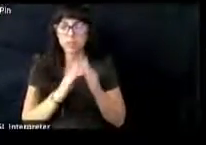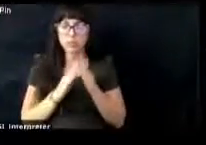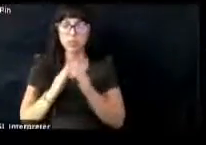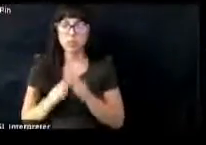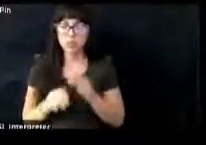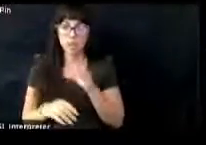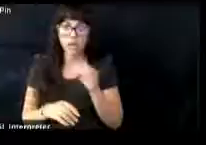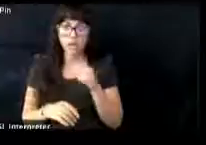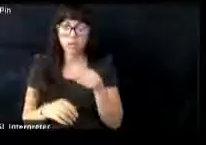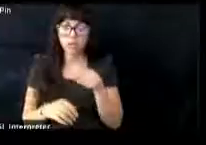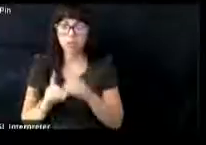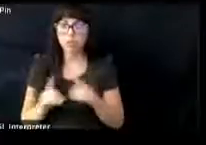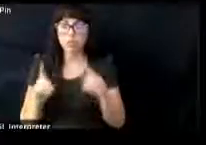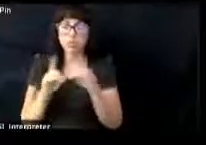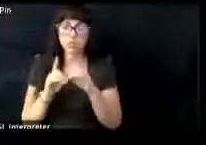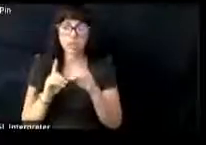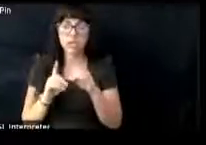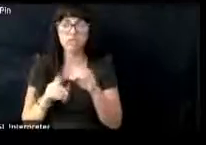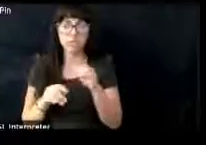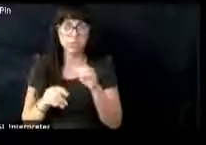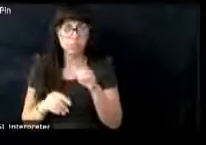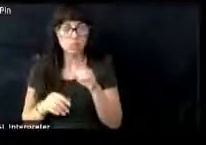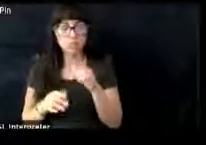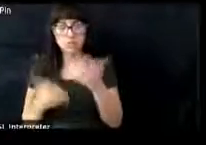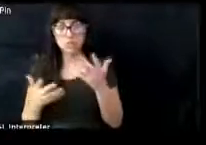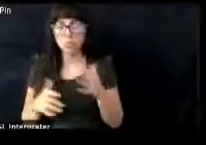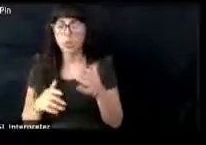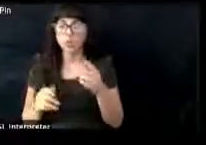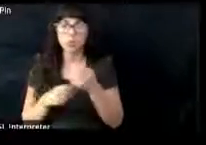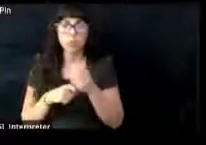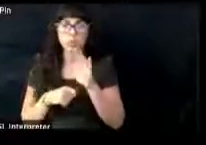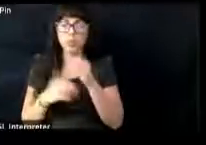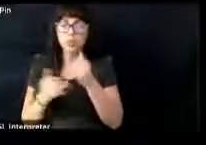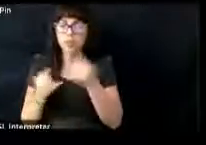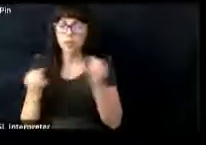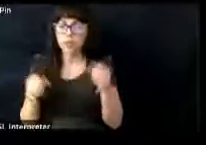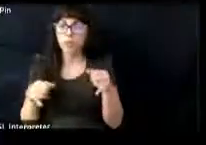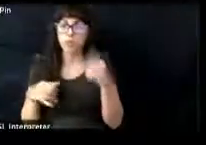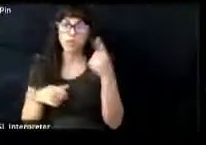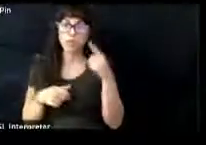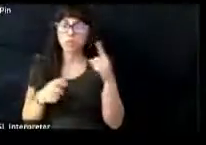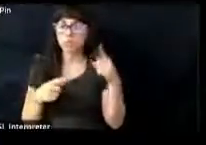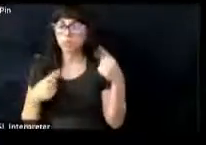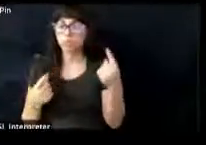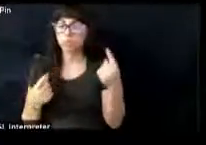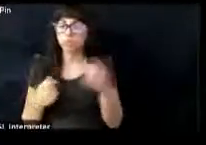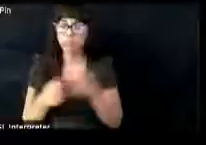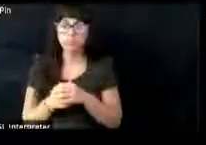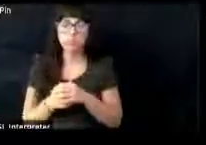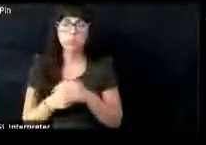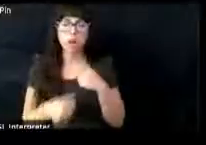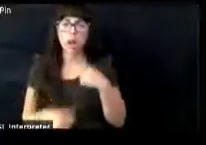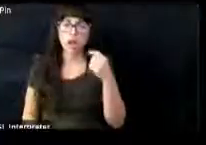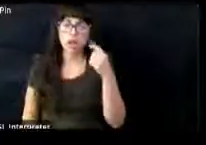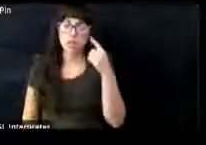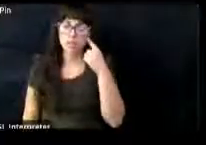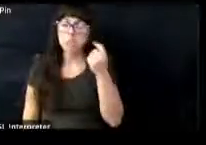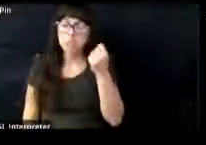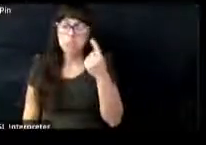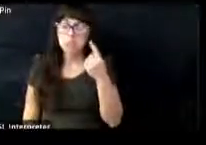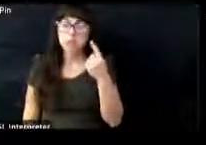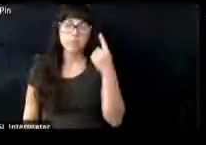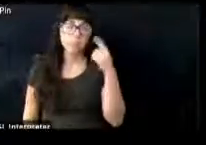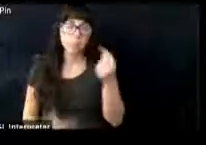similar lines for a very, very long time. I think it would make a lot more sense to eliminate and or